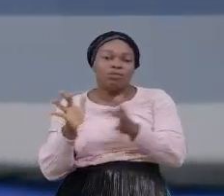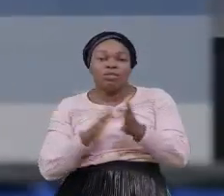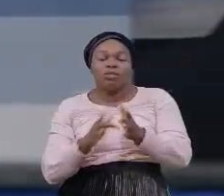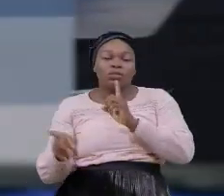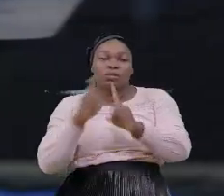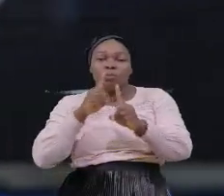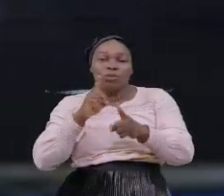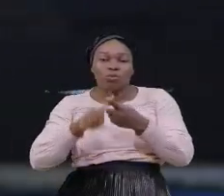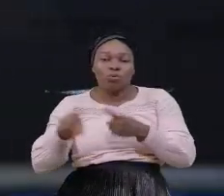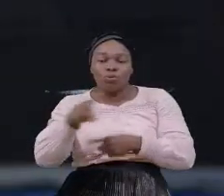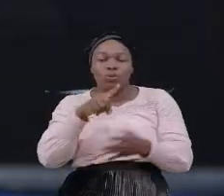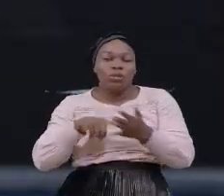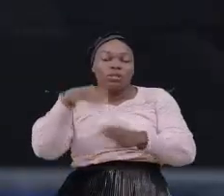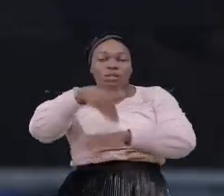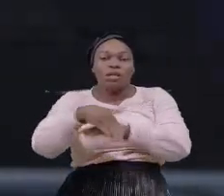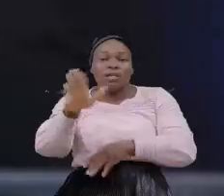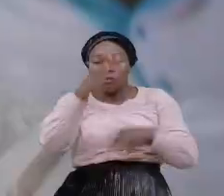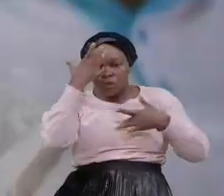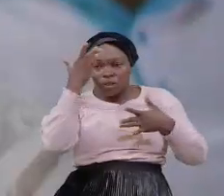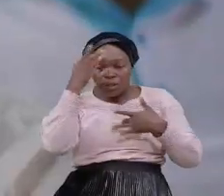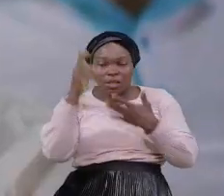Your cancer will hear.